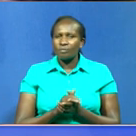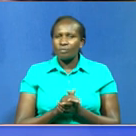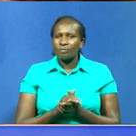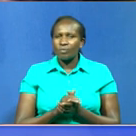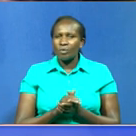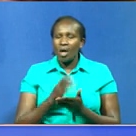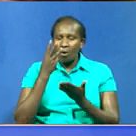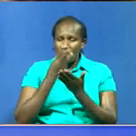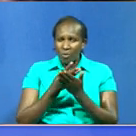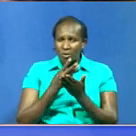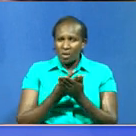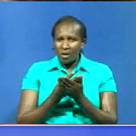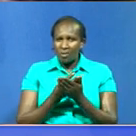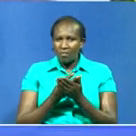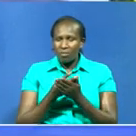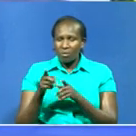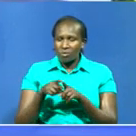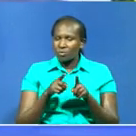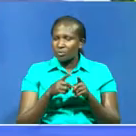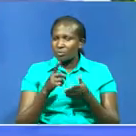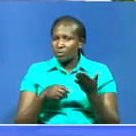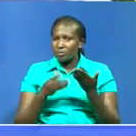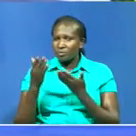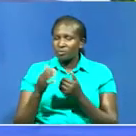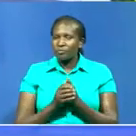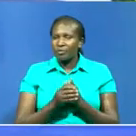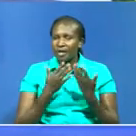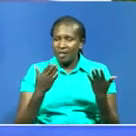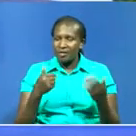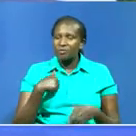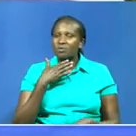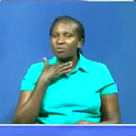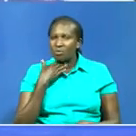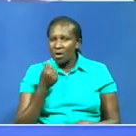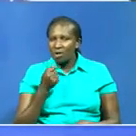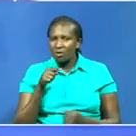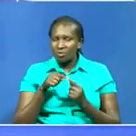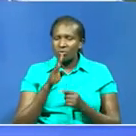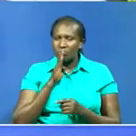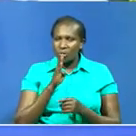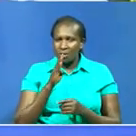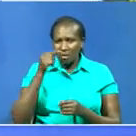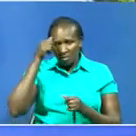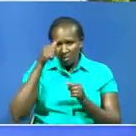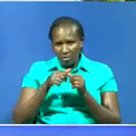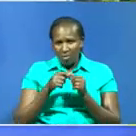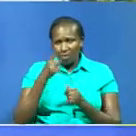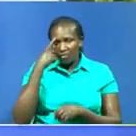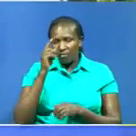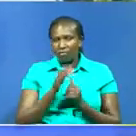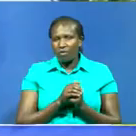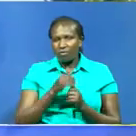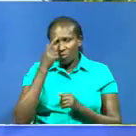WhatsApp, and I will respond. But one of the things that I want to be remembered for by my children is that I was